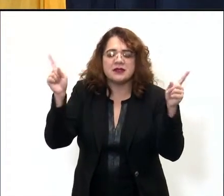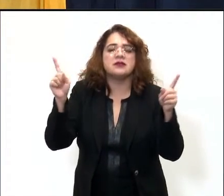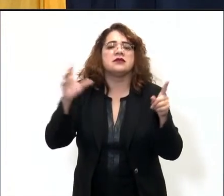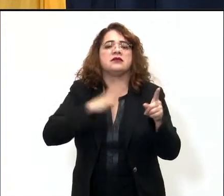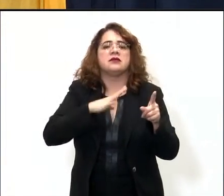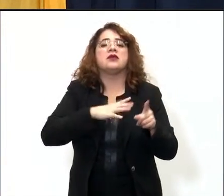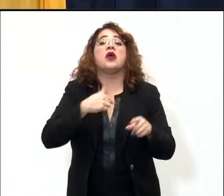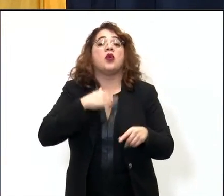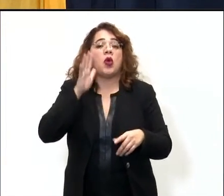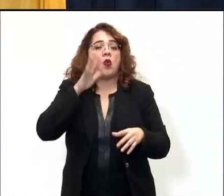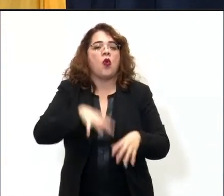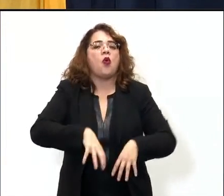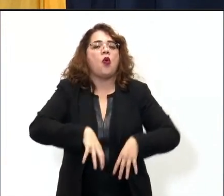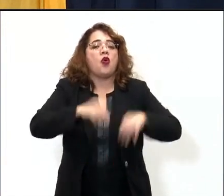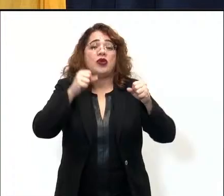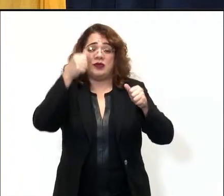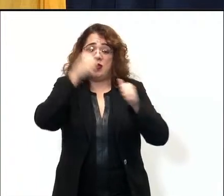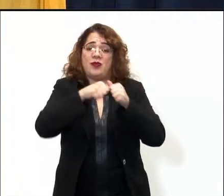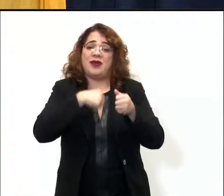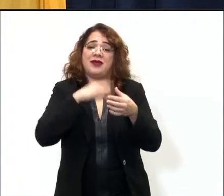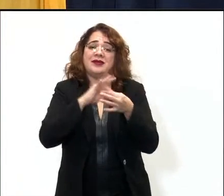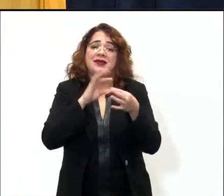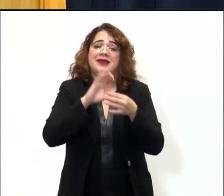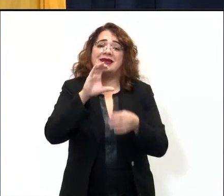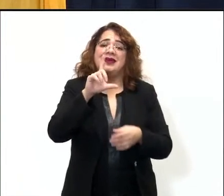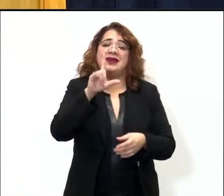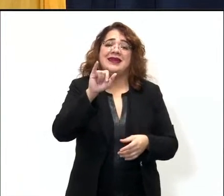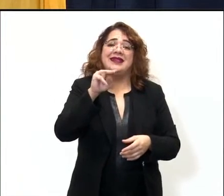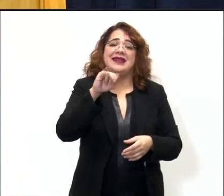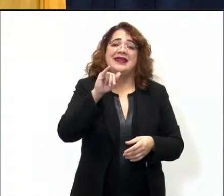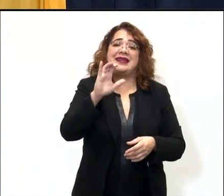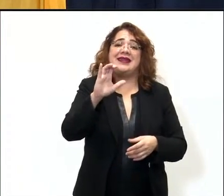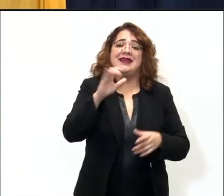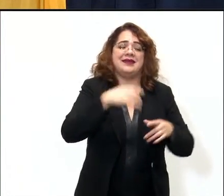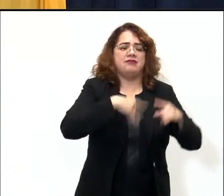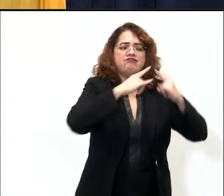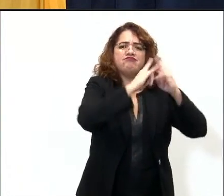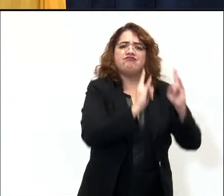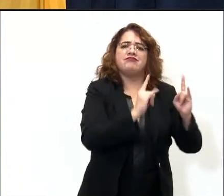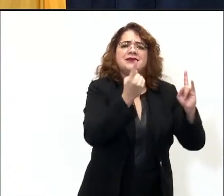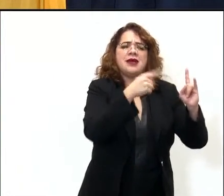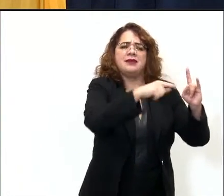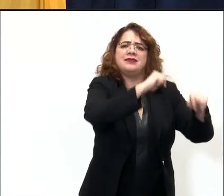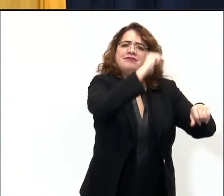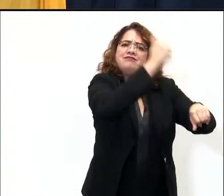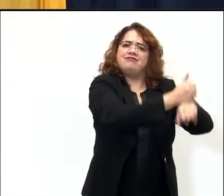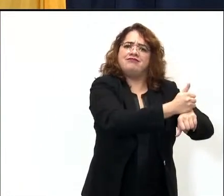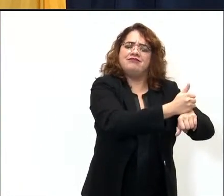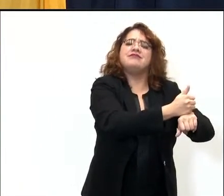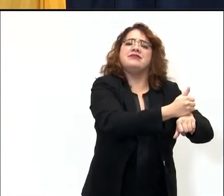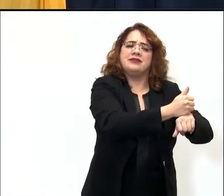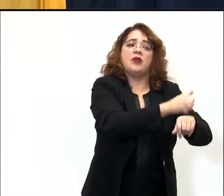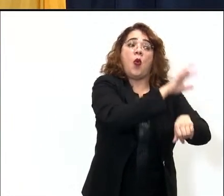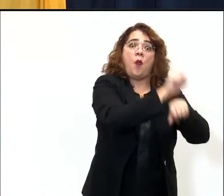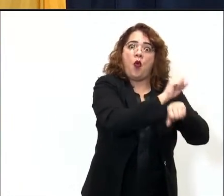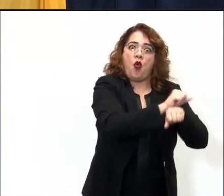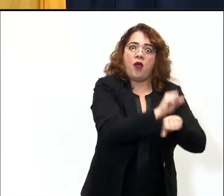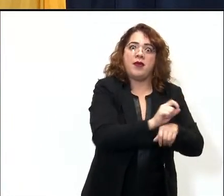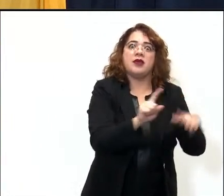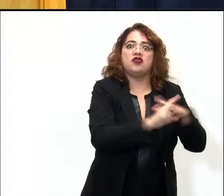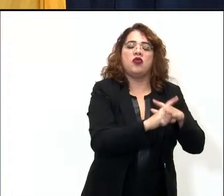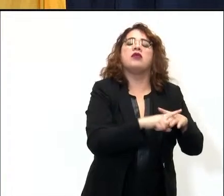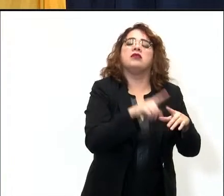special vaccination clinics where you can come and get that vaccination. I believe also